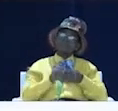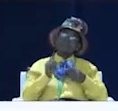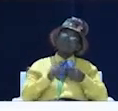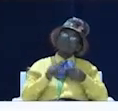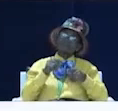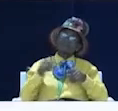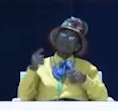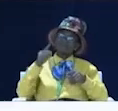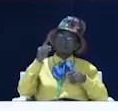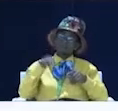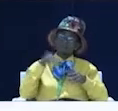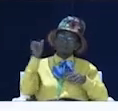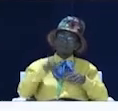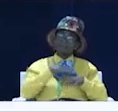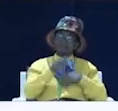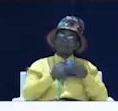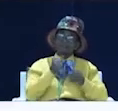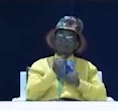their miracles.